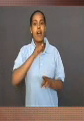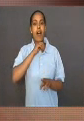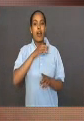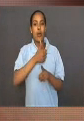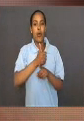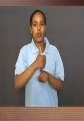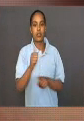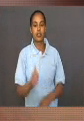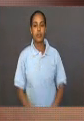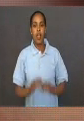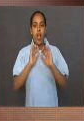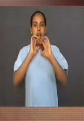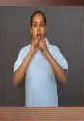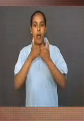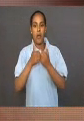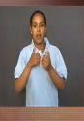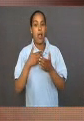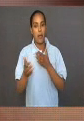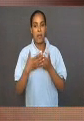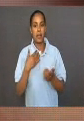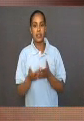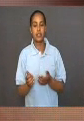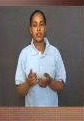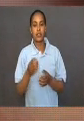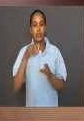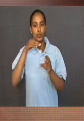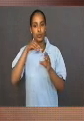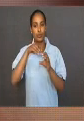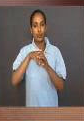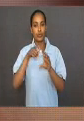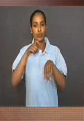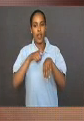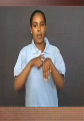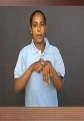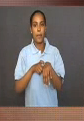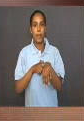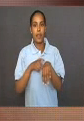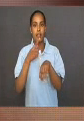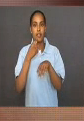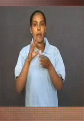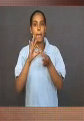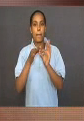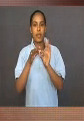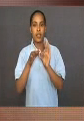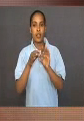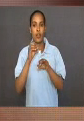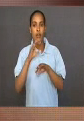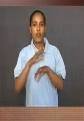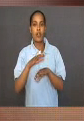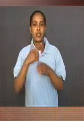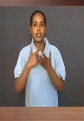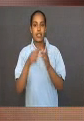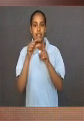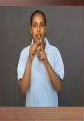ore. However, through time, the meaning of this